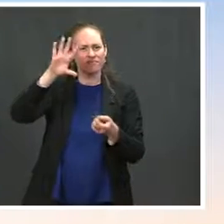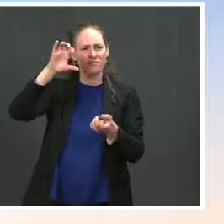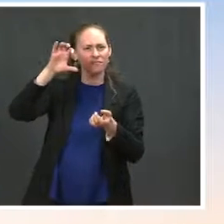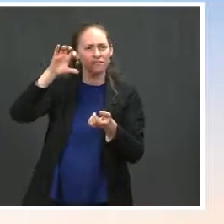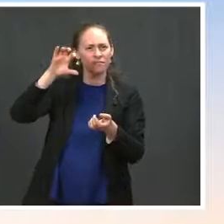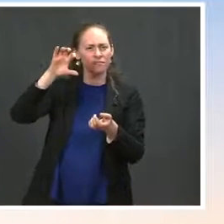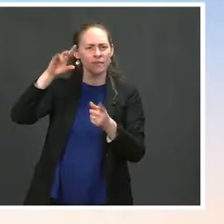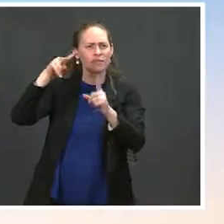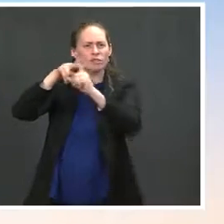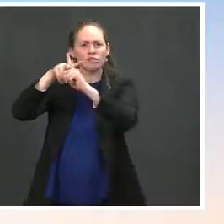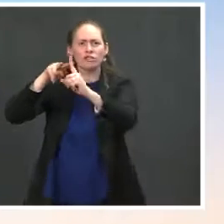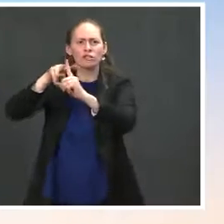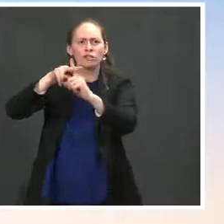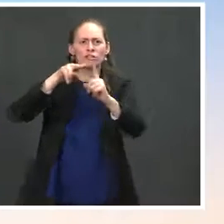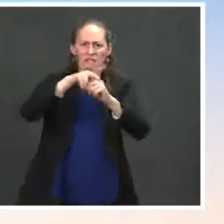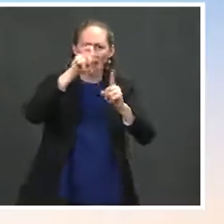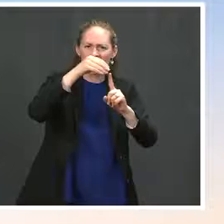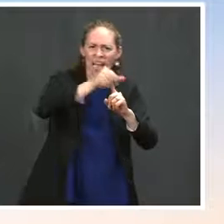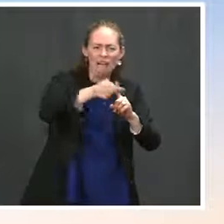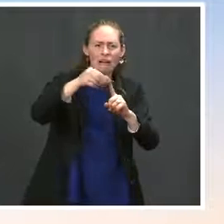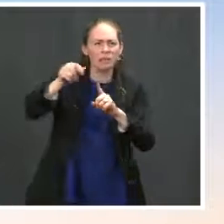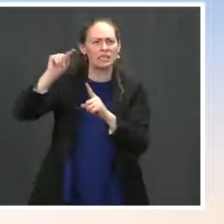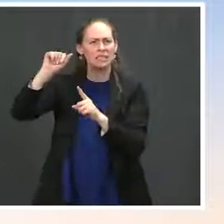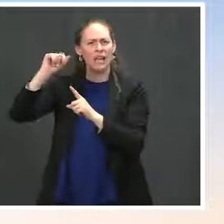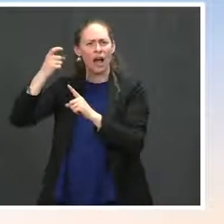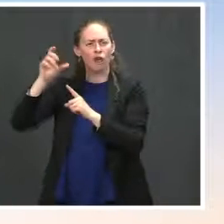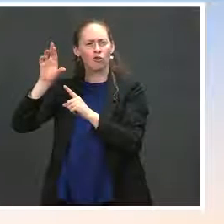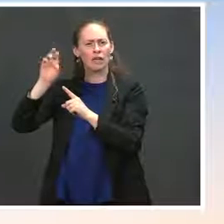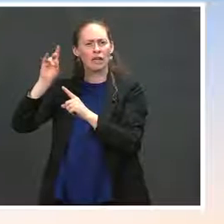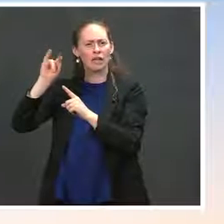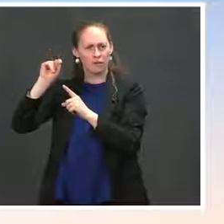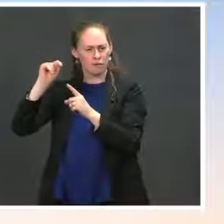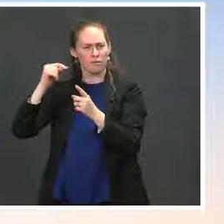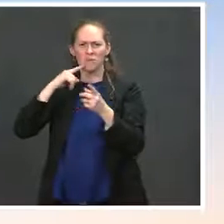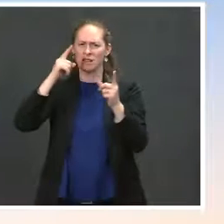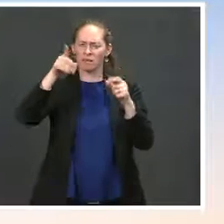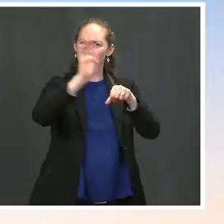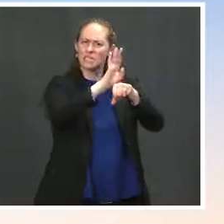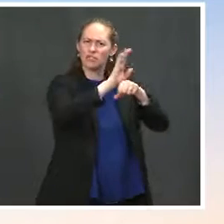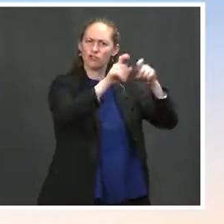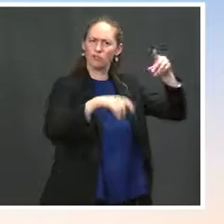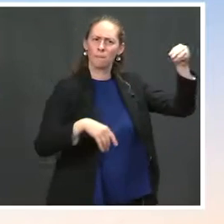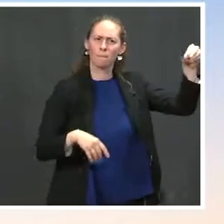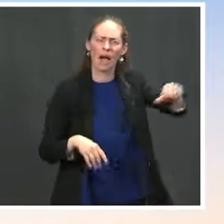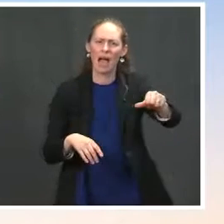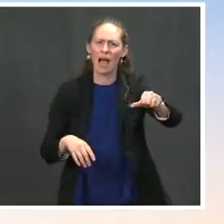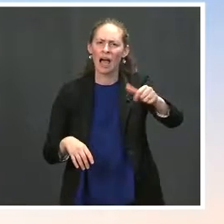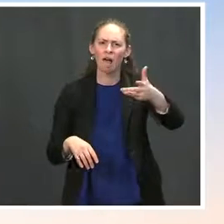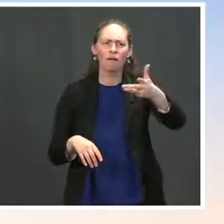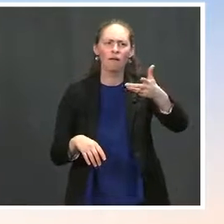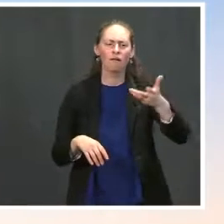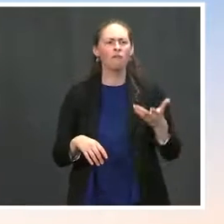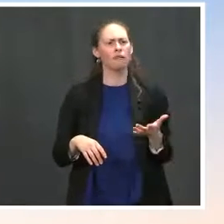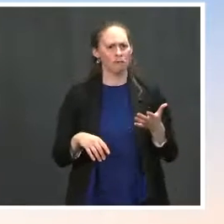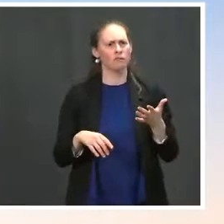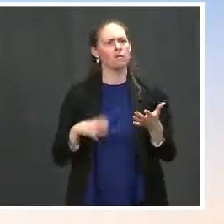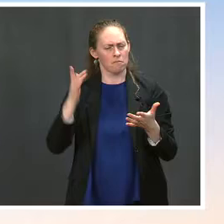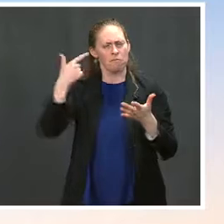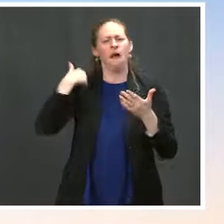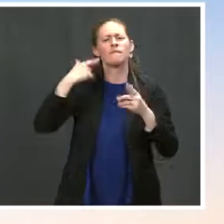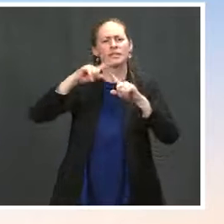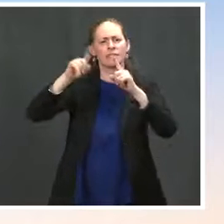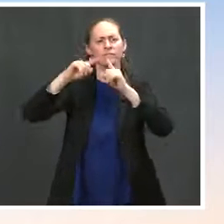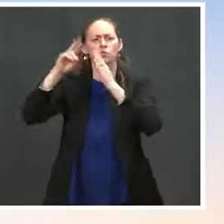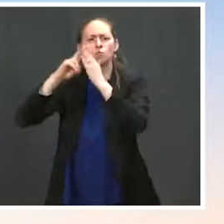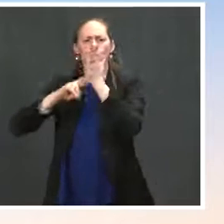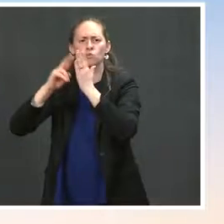stations? Isn't that something that will get taken care of by the market? You know, I think there's a role for government to play. Our view, the president's view, is there's a